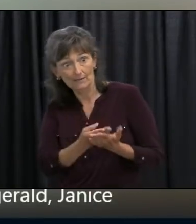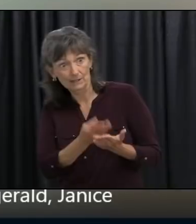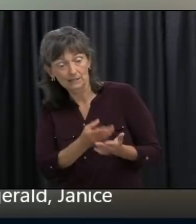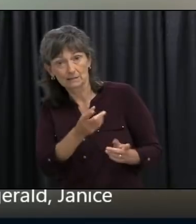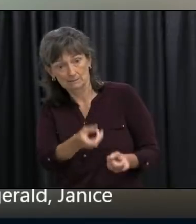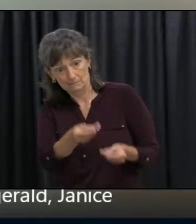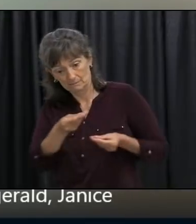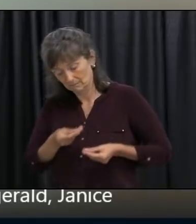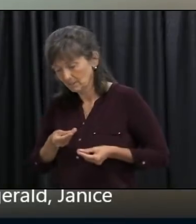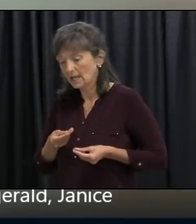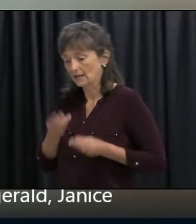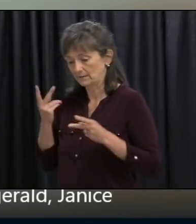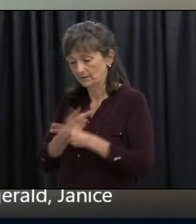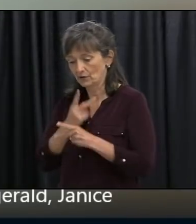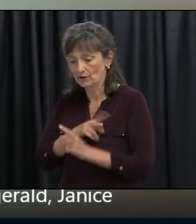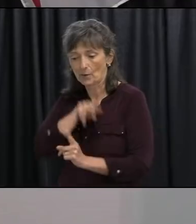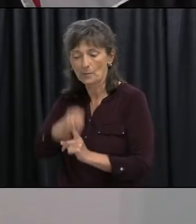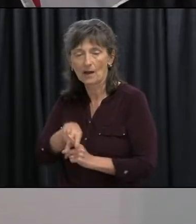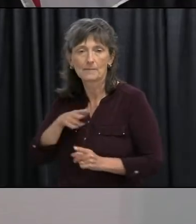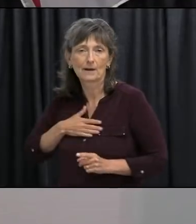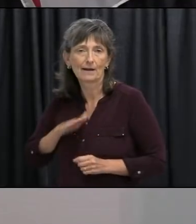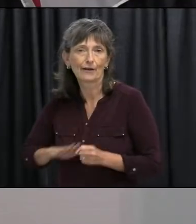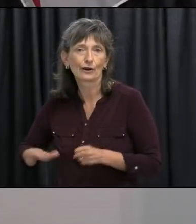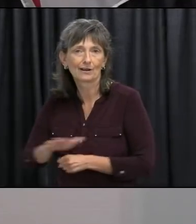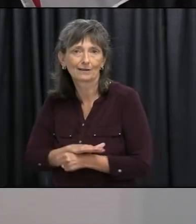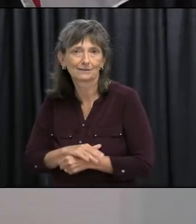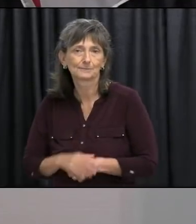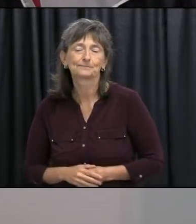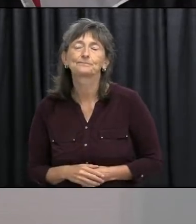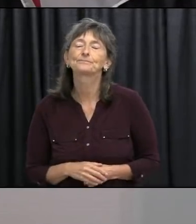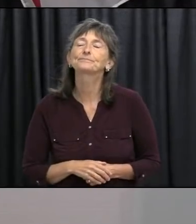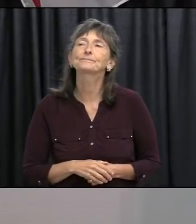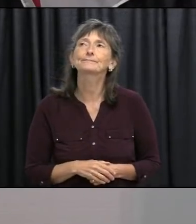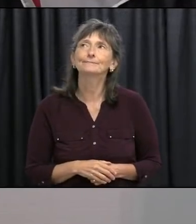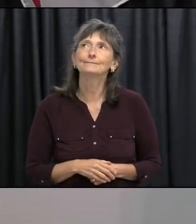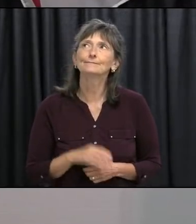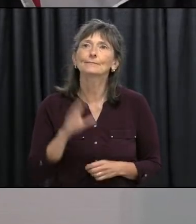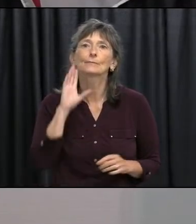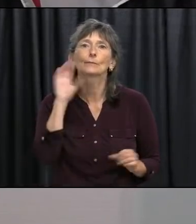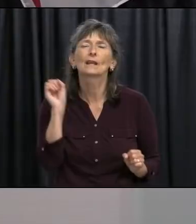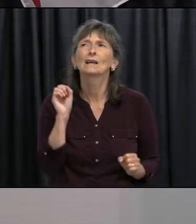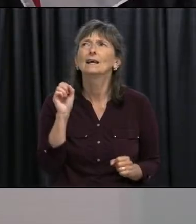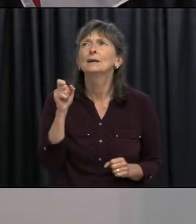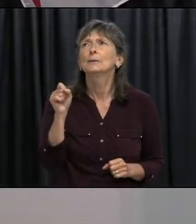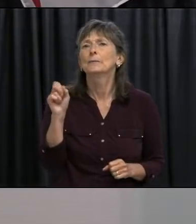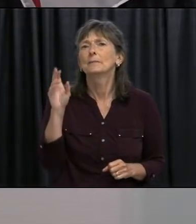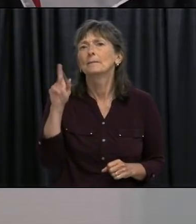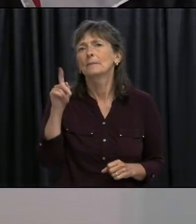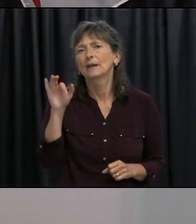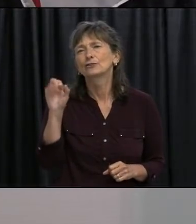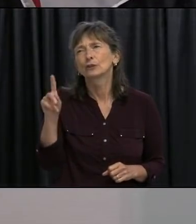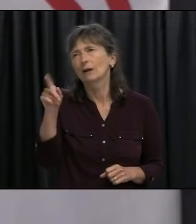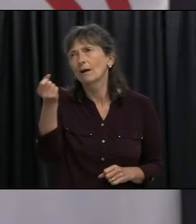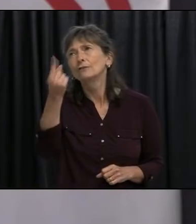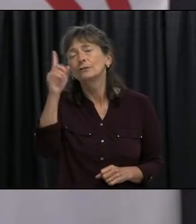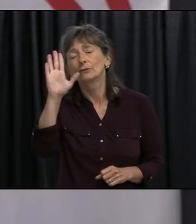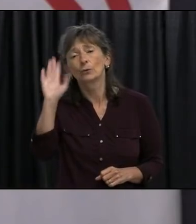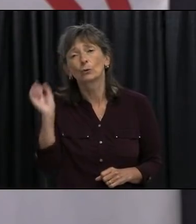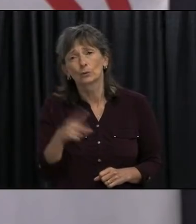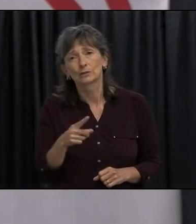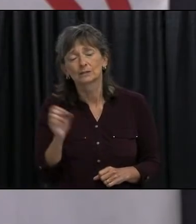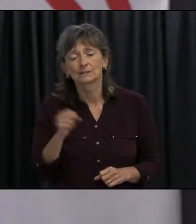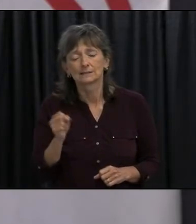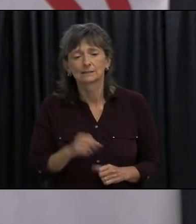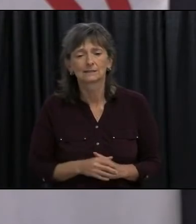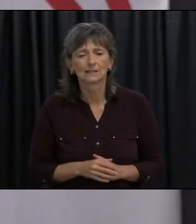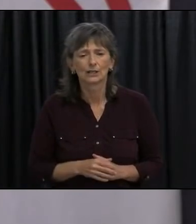best we can. Yeah, and Patrick, I think what you're getting to, we understand, the question, because people,